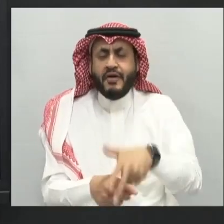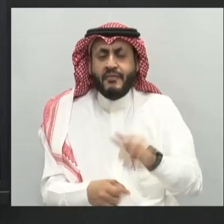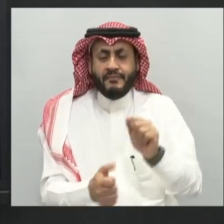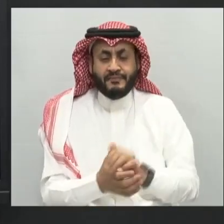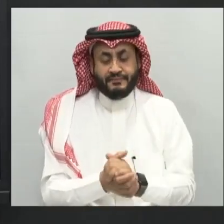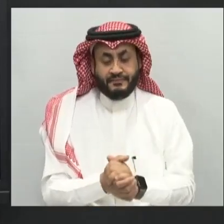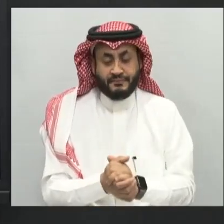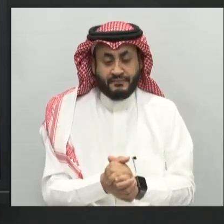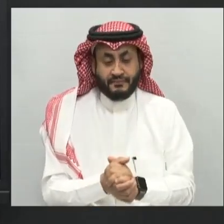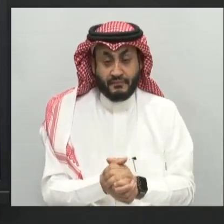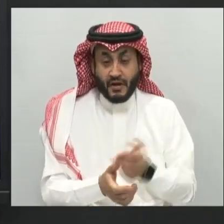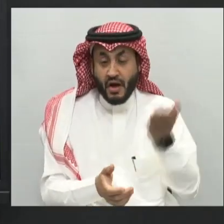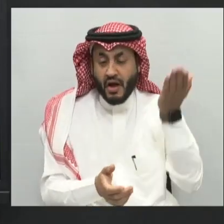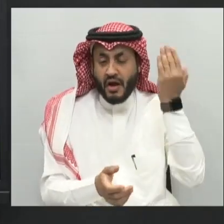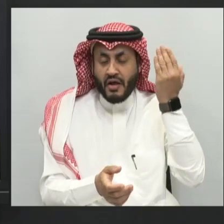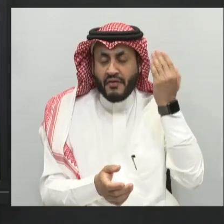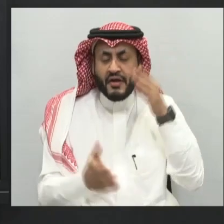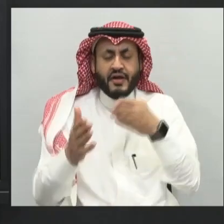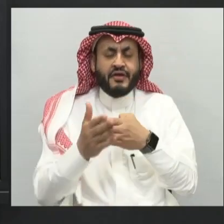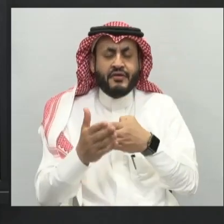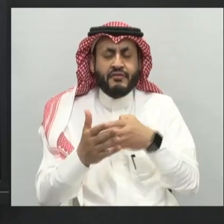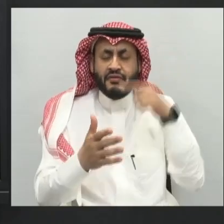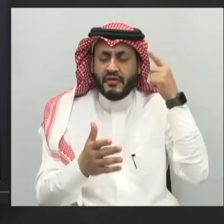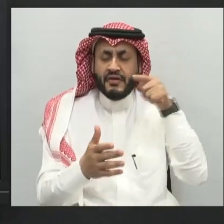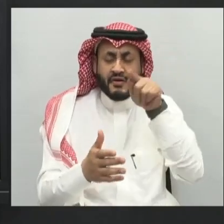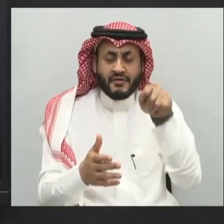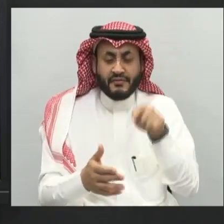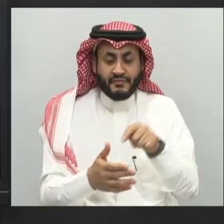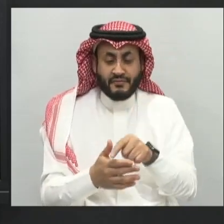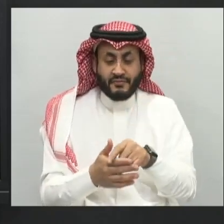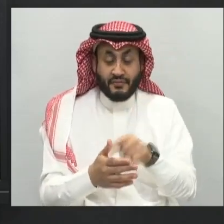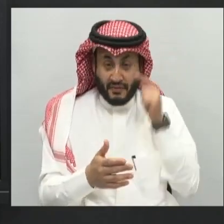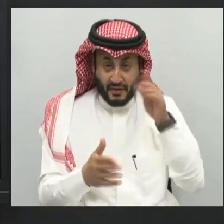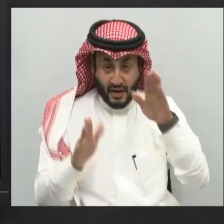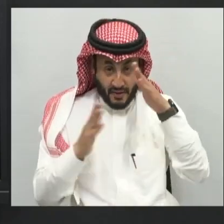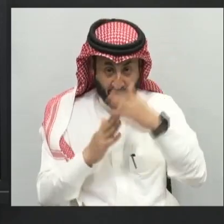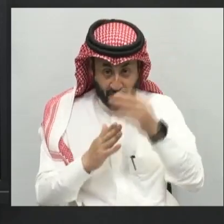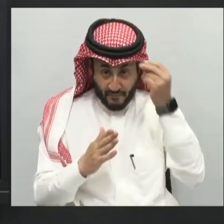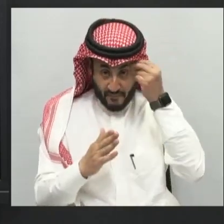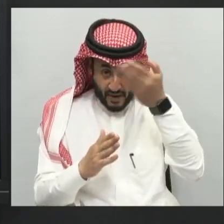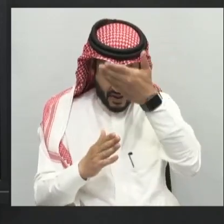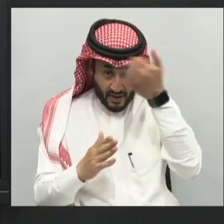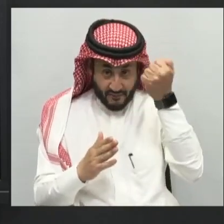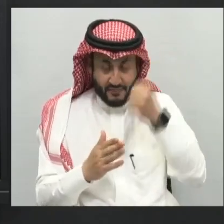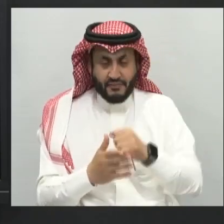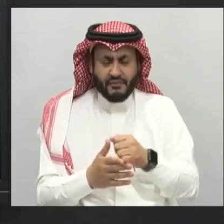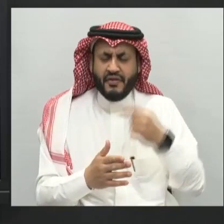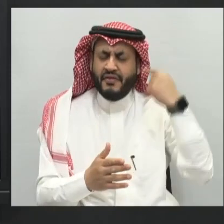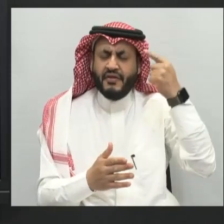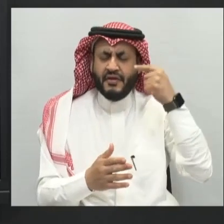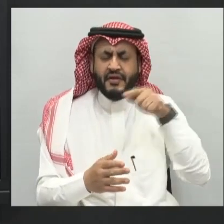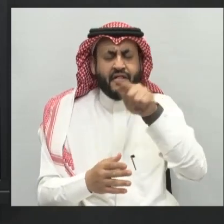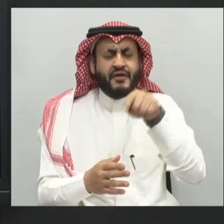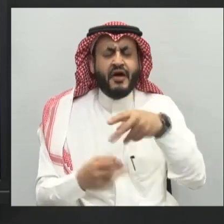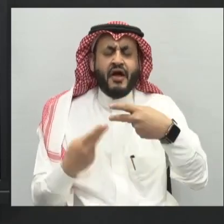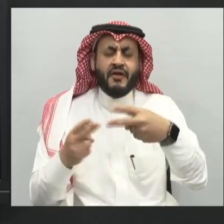when something passes by and then it stops and you ask a question about it, it stays. Try it. Think of something you want to ask